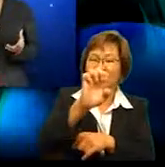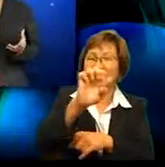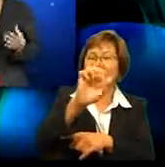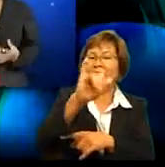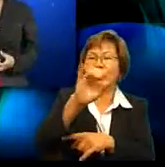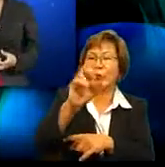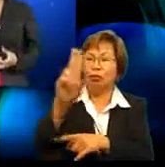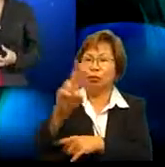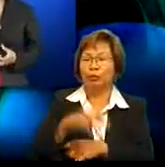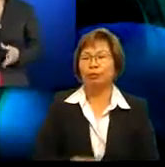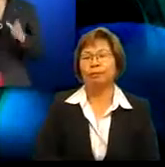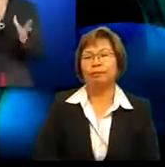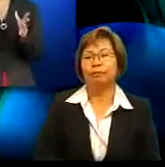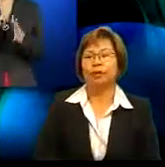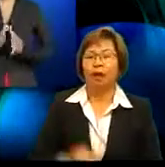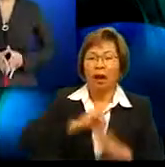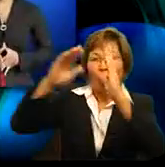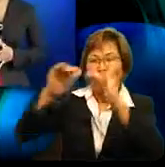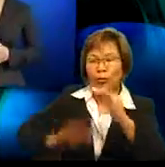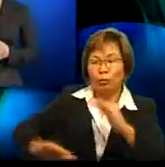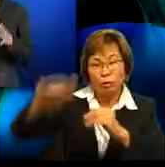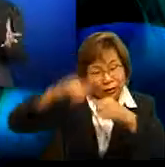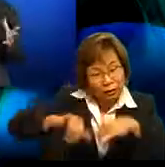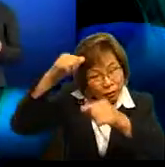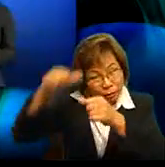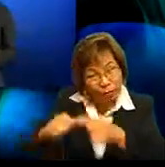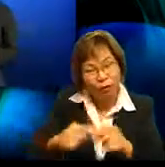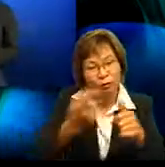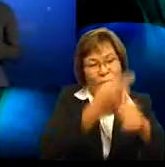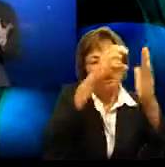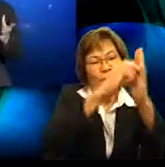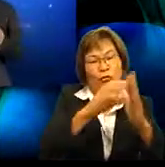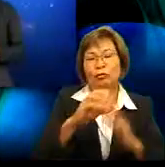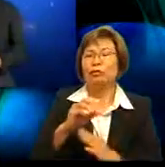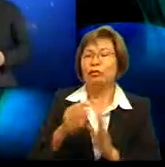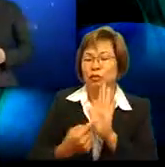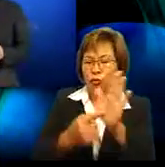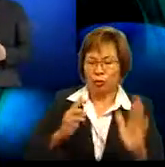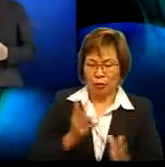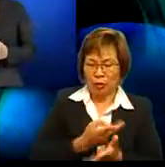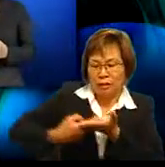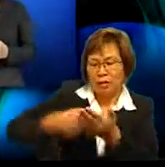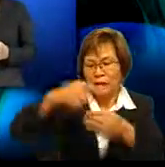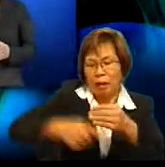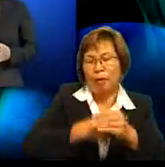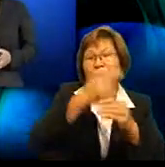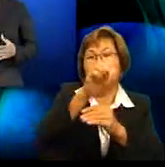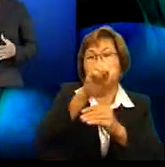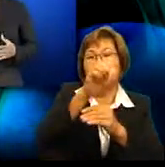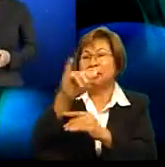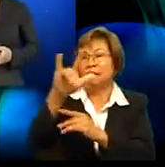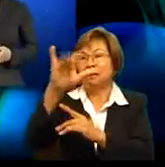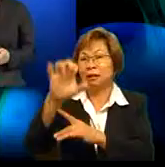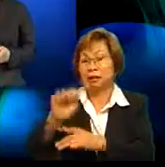I, o, and u. I hope you still remember the first episode of the show where we discussed about the articles.